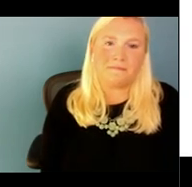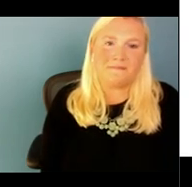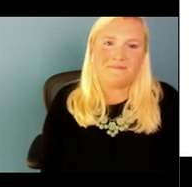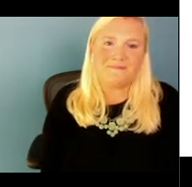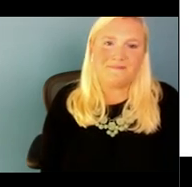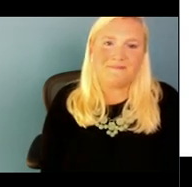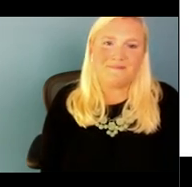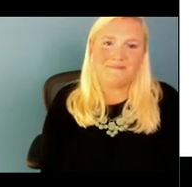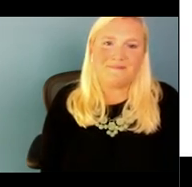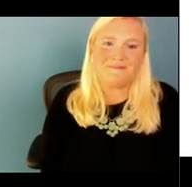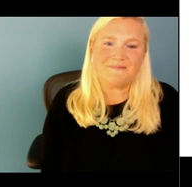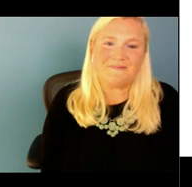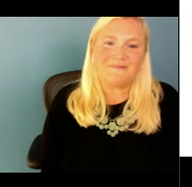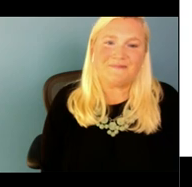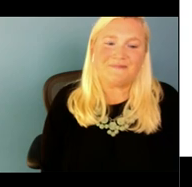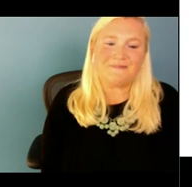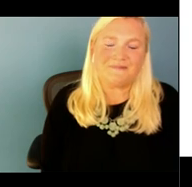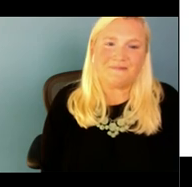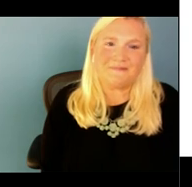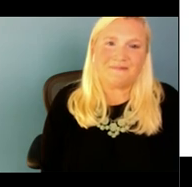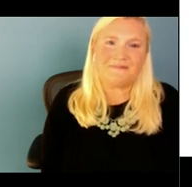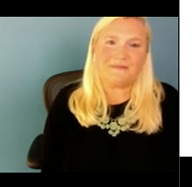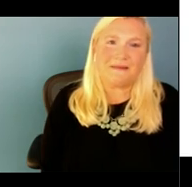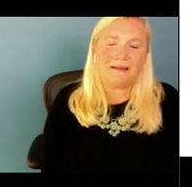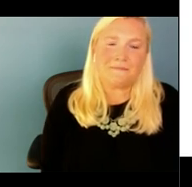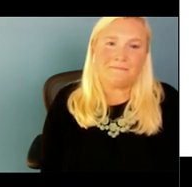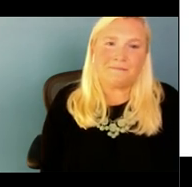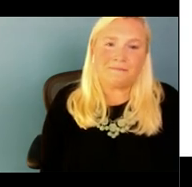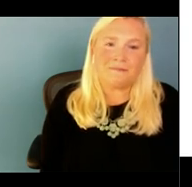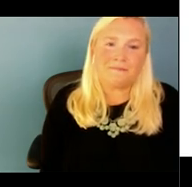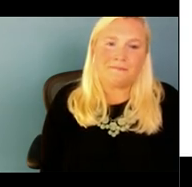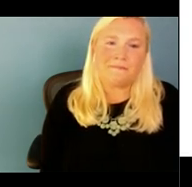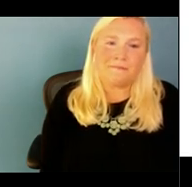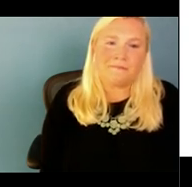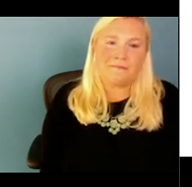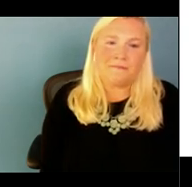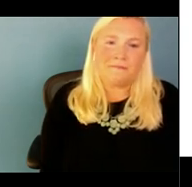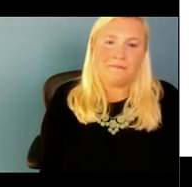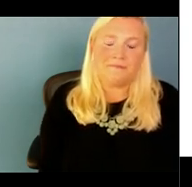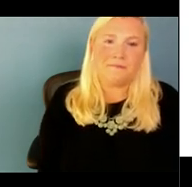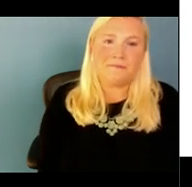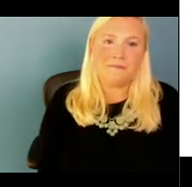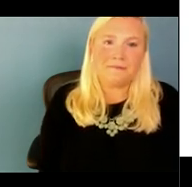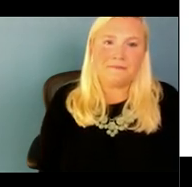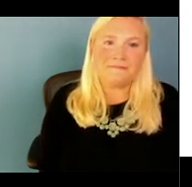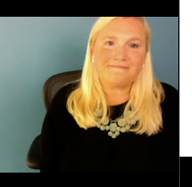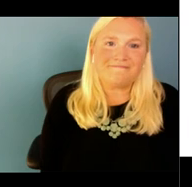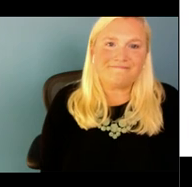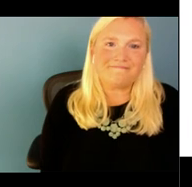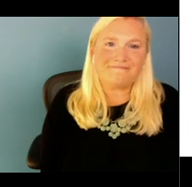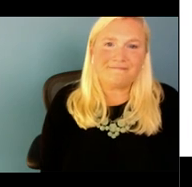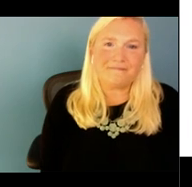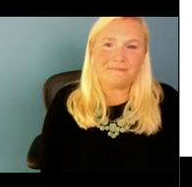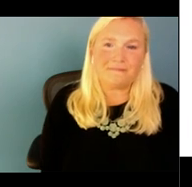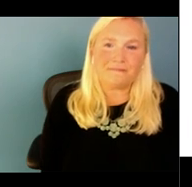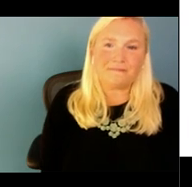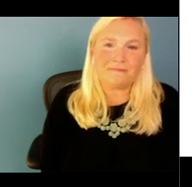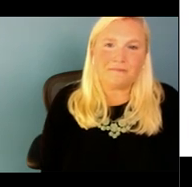rapport building and how important that is and listening. Scott, is there anything you would add in particular for older elementary